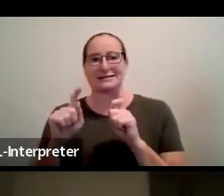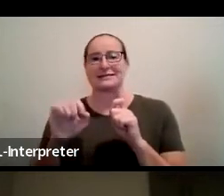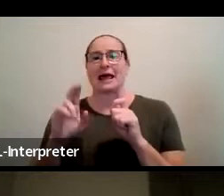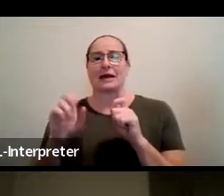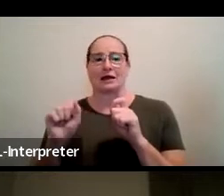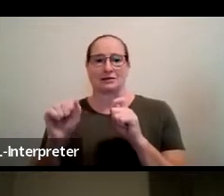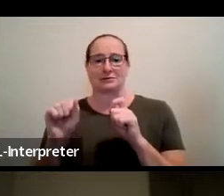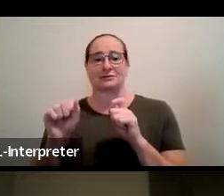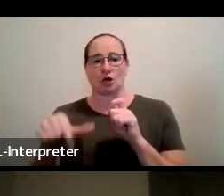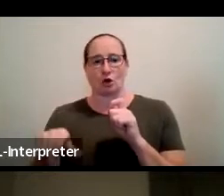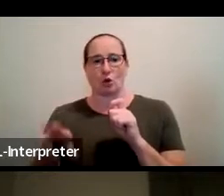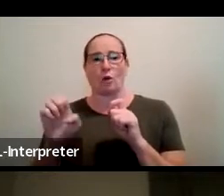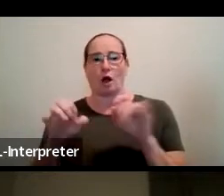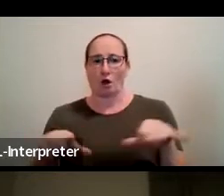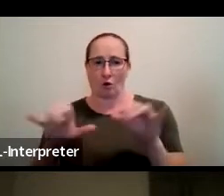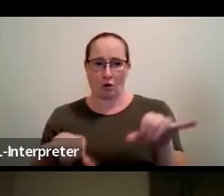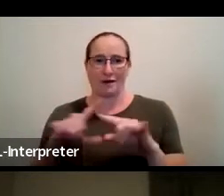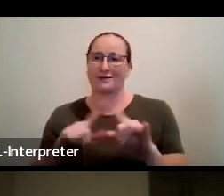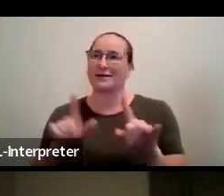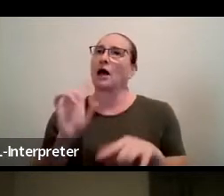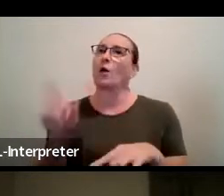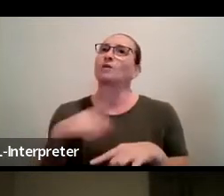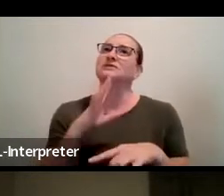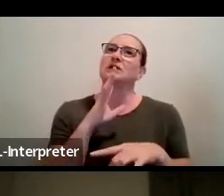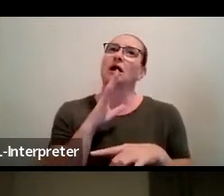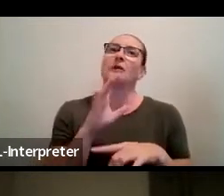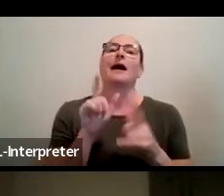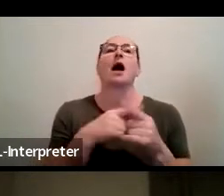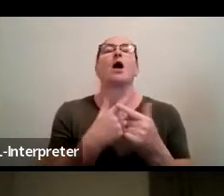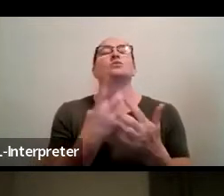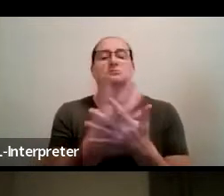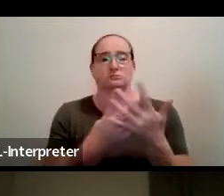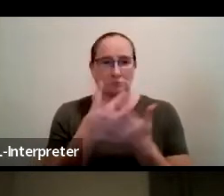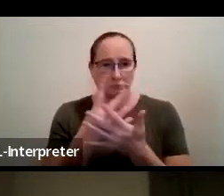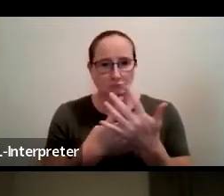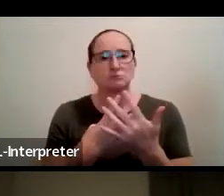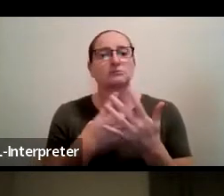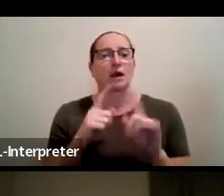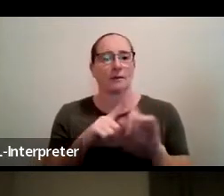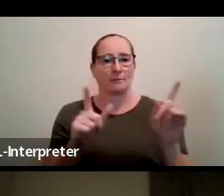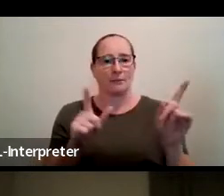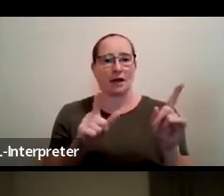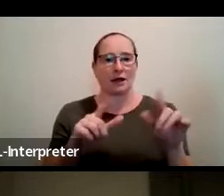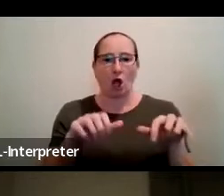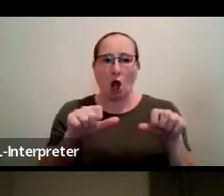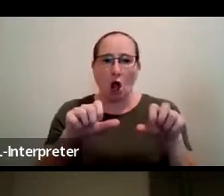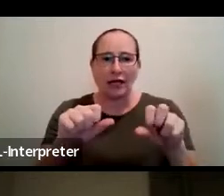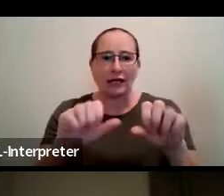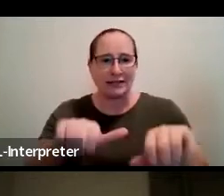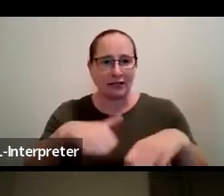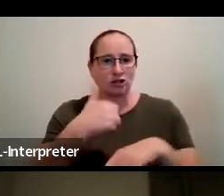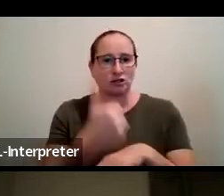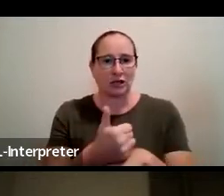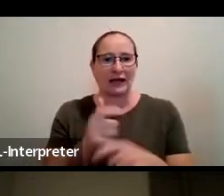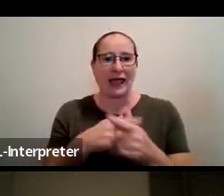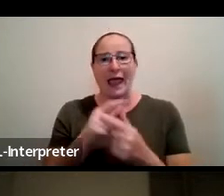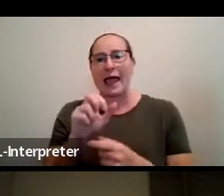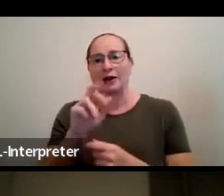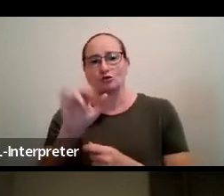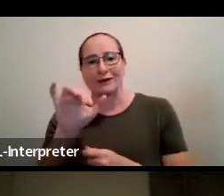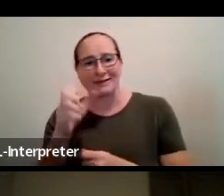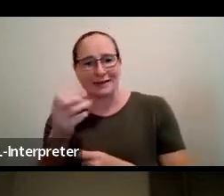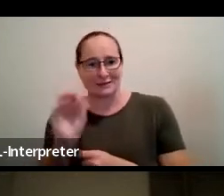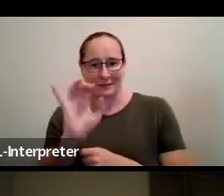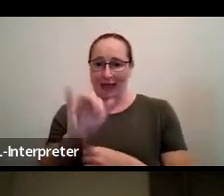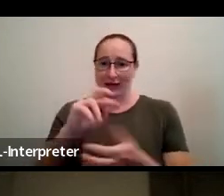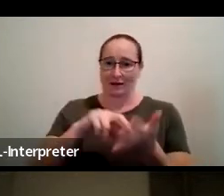been not just not talking about ventilation and filtration, but the status quo of colonization, white supremacy, and racism, which means